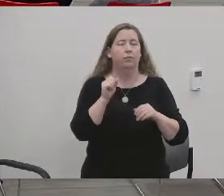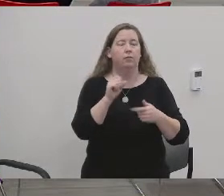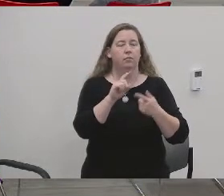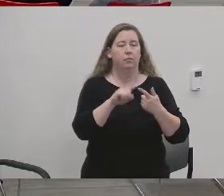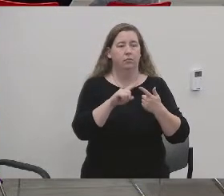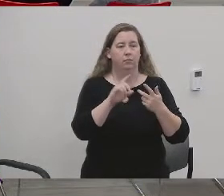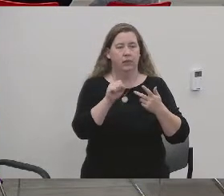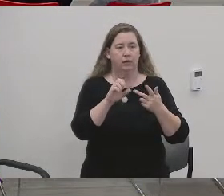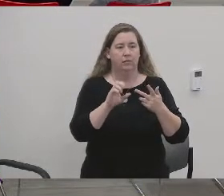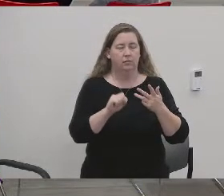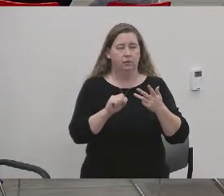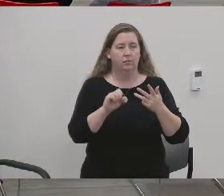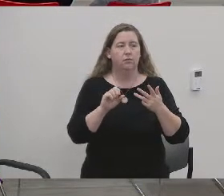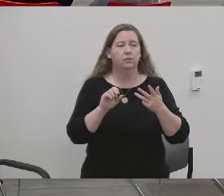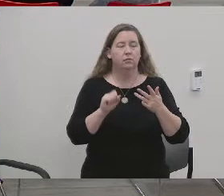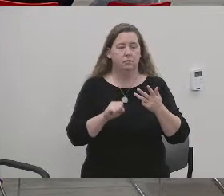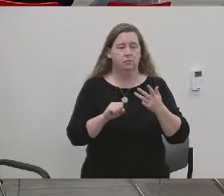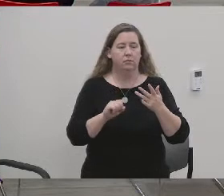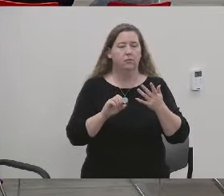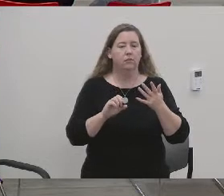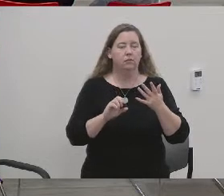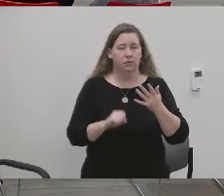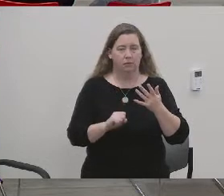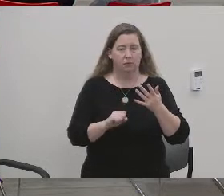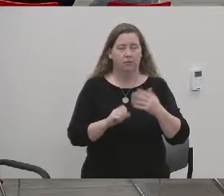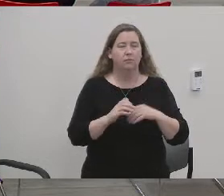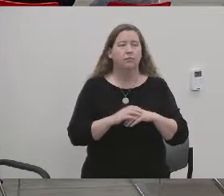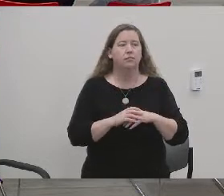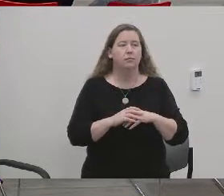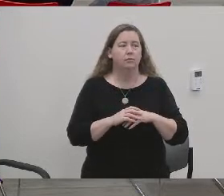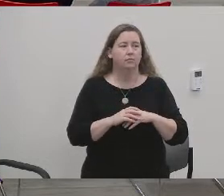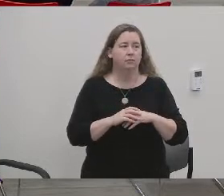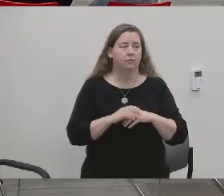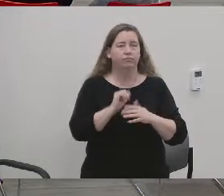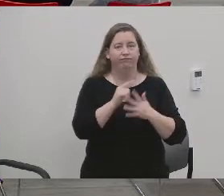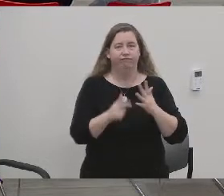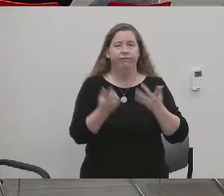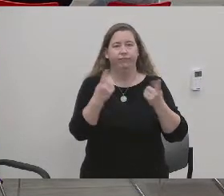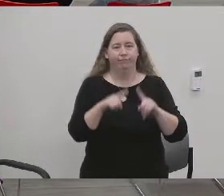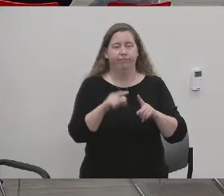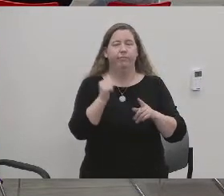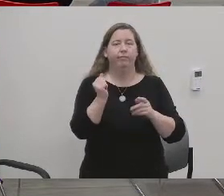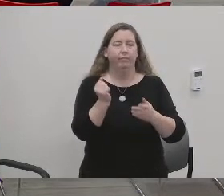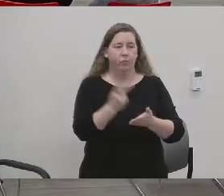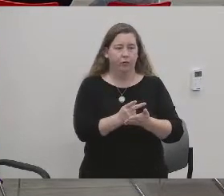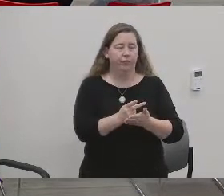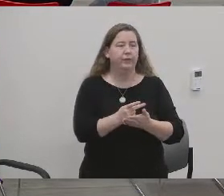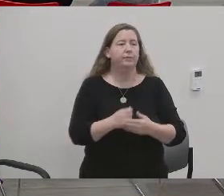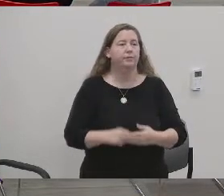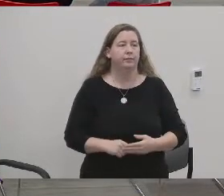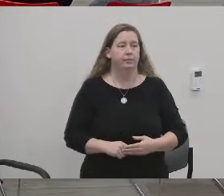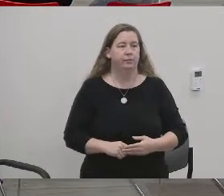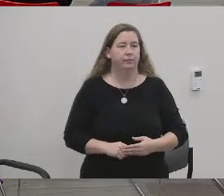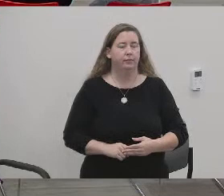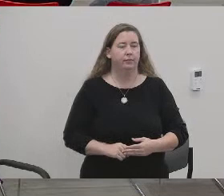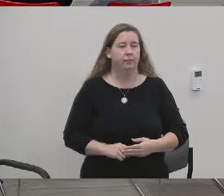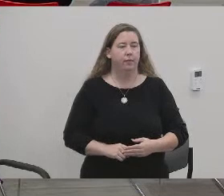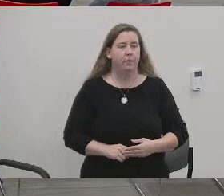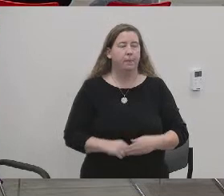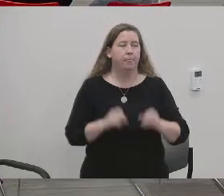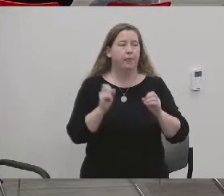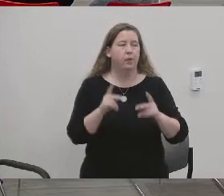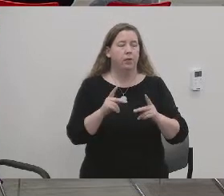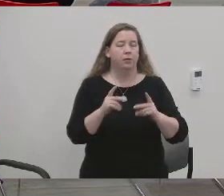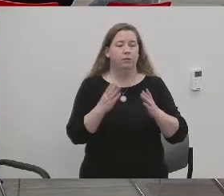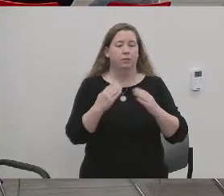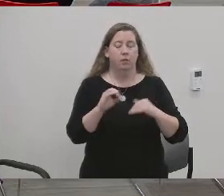Yes. Mr. Yaki? Yes. Mrs. Brady? Yes. Mrs. Chestnut? Yes. Mr. Ham? Yes, thank you. We will need approval of the minutes for our board work session,